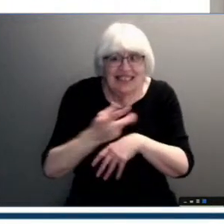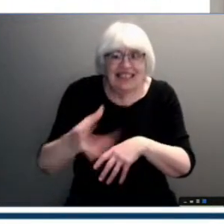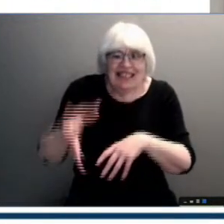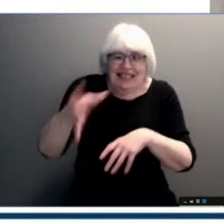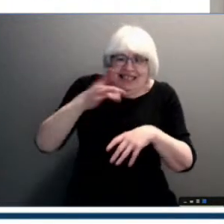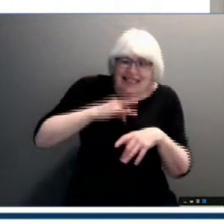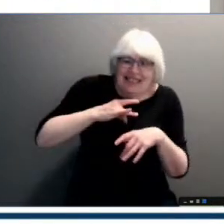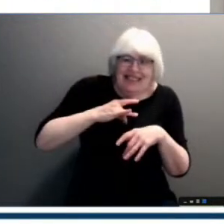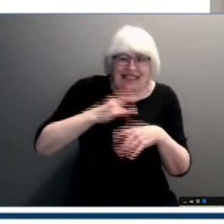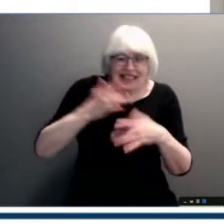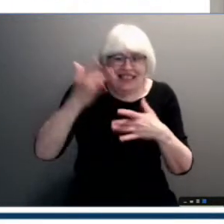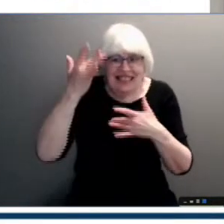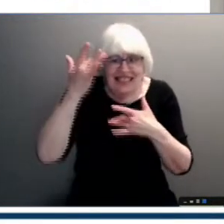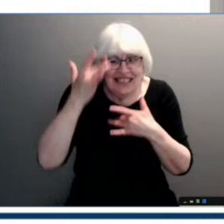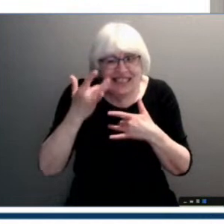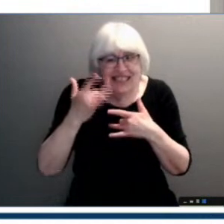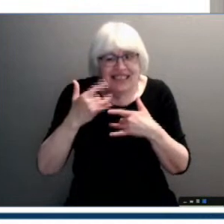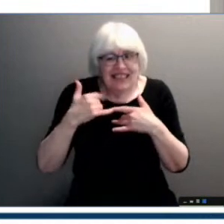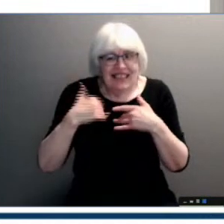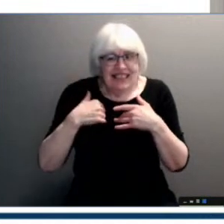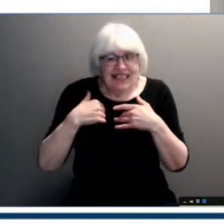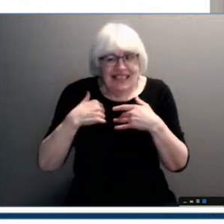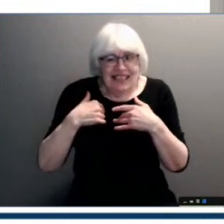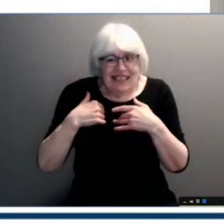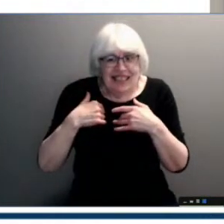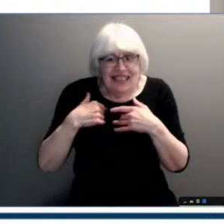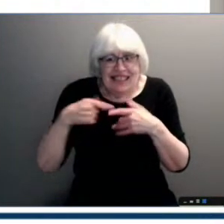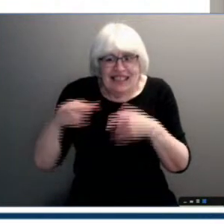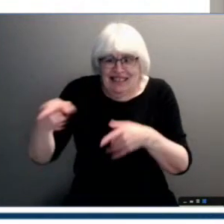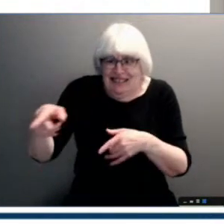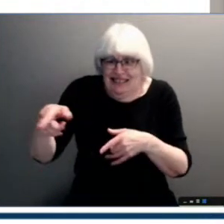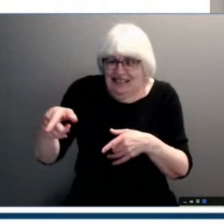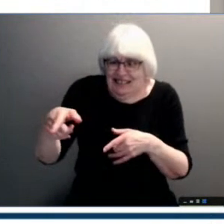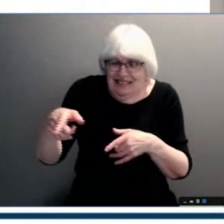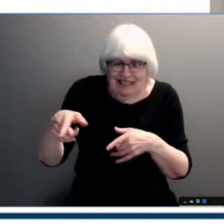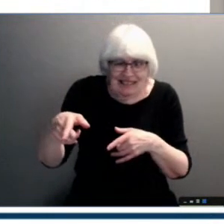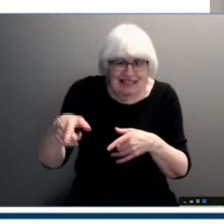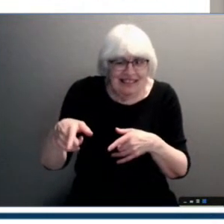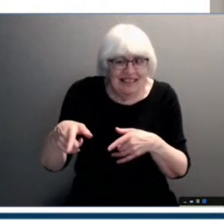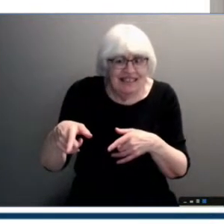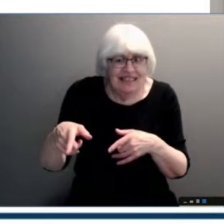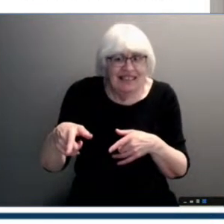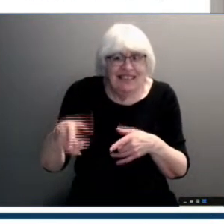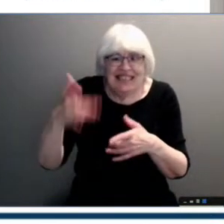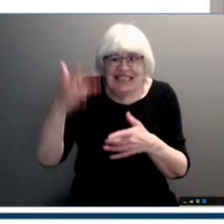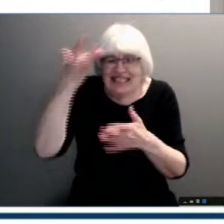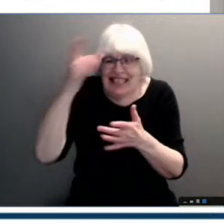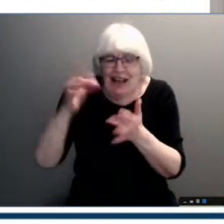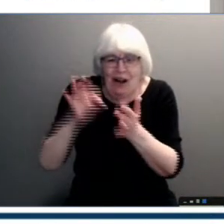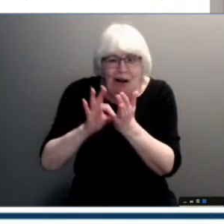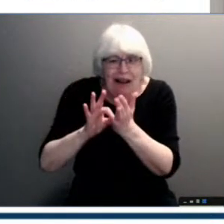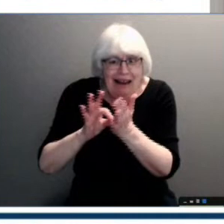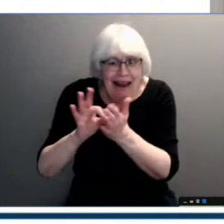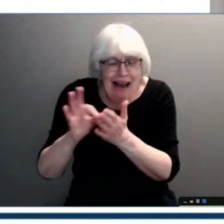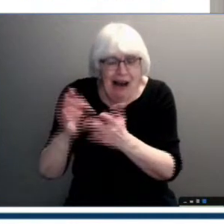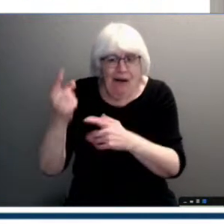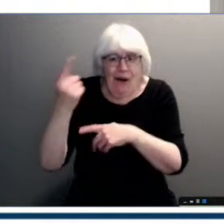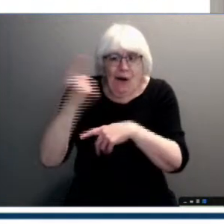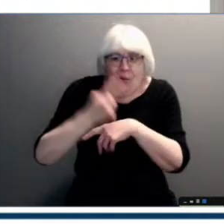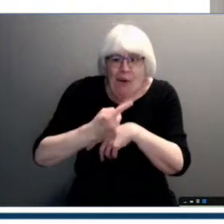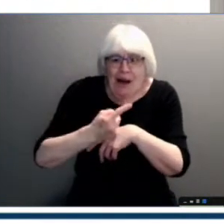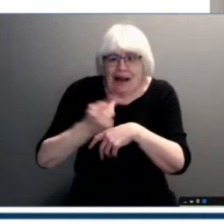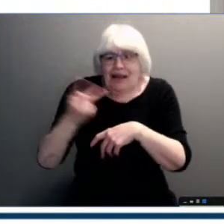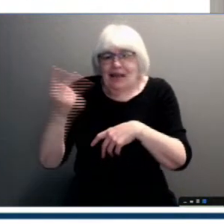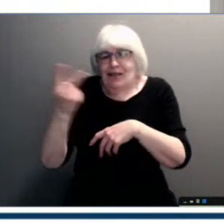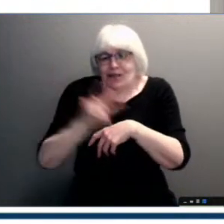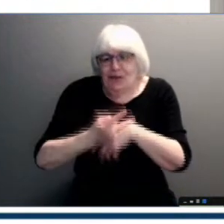to so-and-so? Did I see so-and-so over the last couple days? It's torture and it's mentally exhausting. And